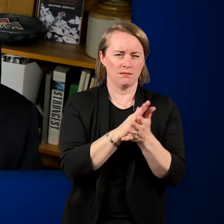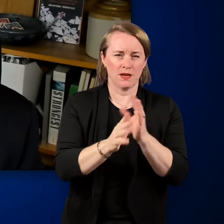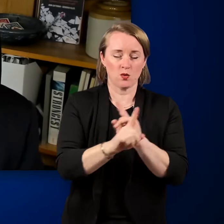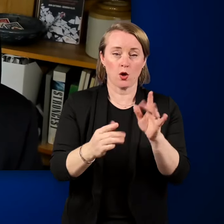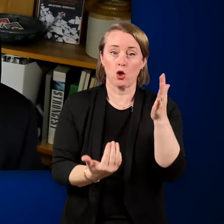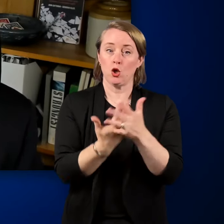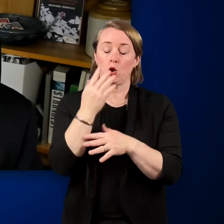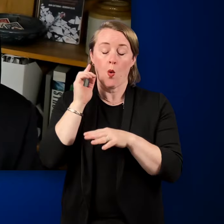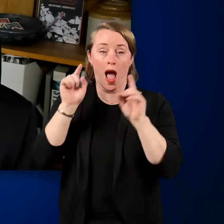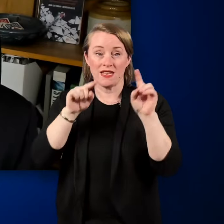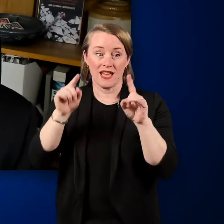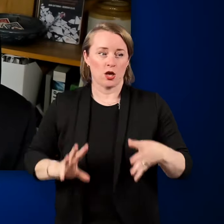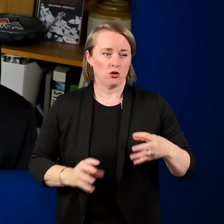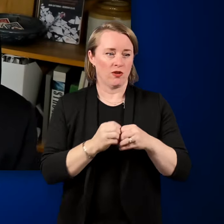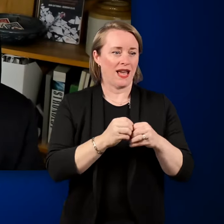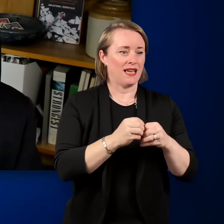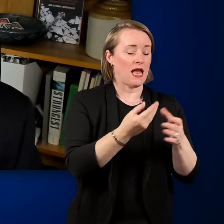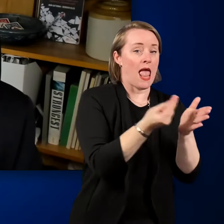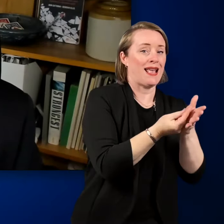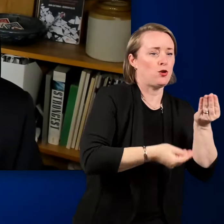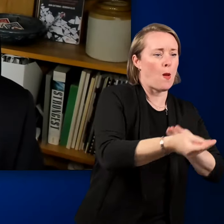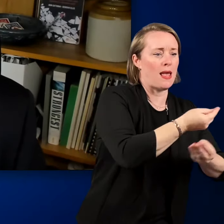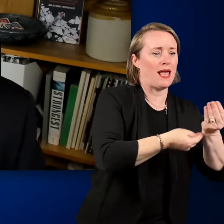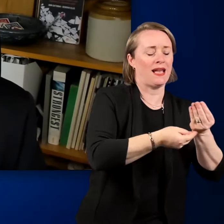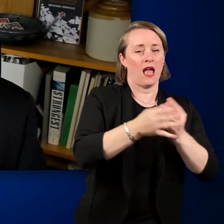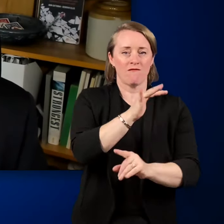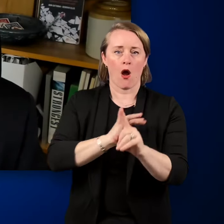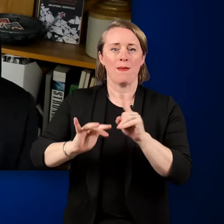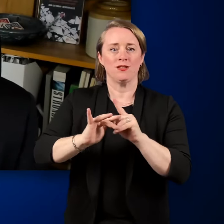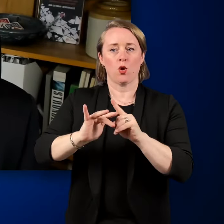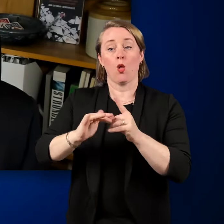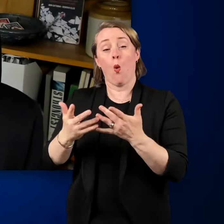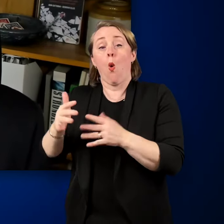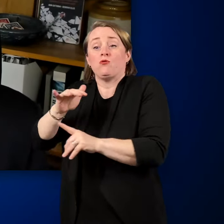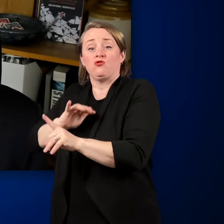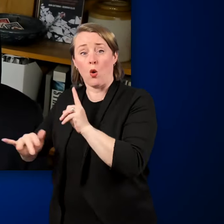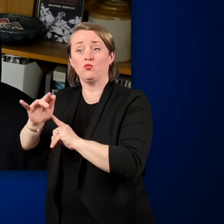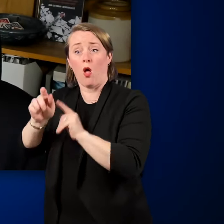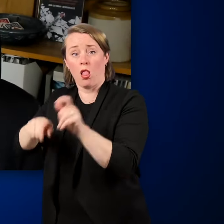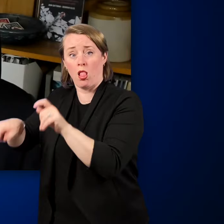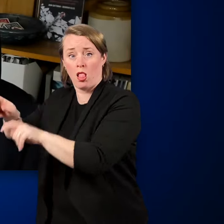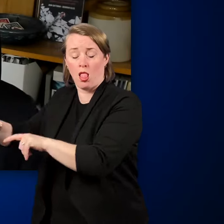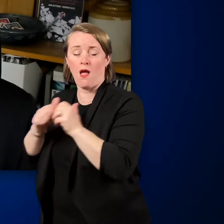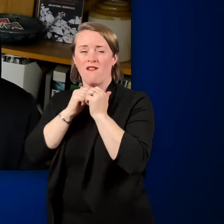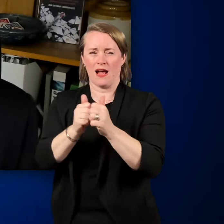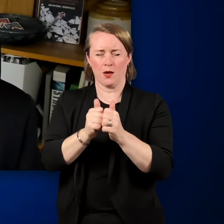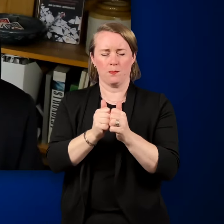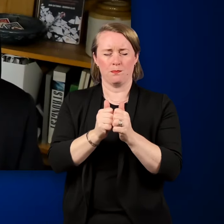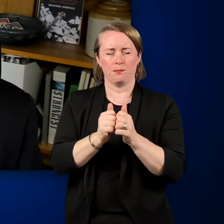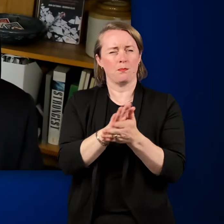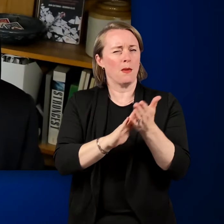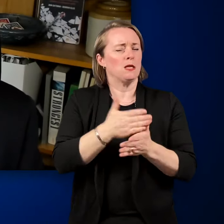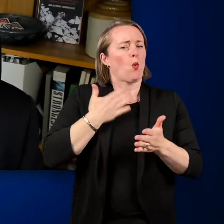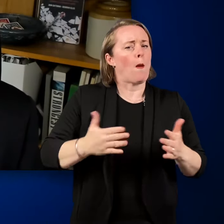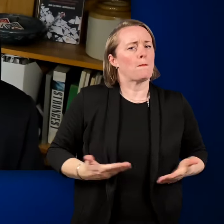economic, social, or environmental value. So if we want businesses to thrive, they need to